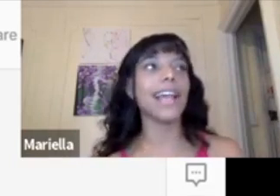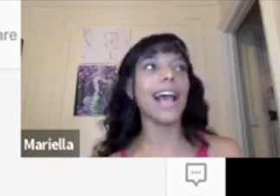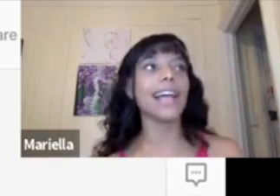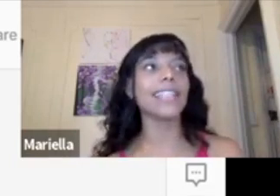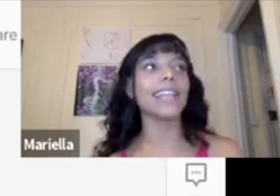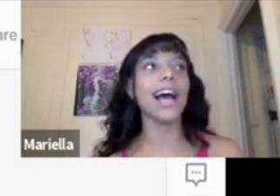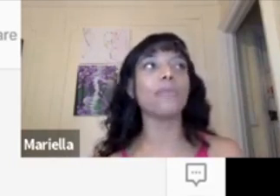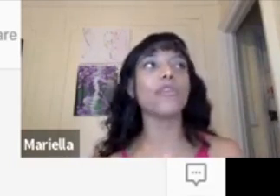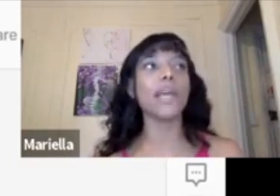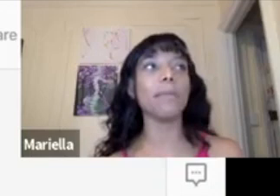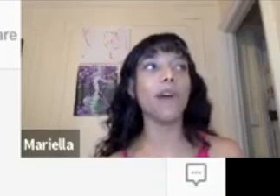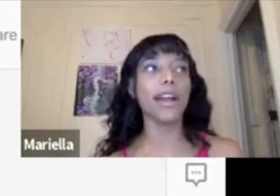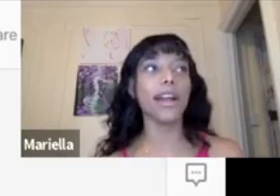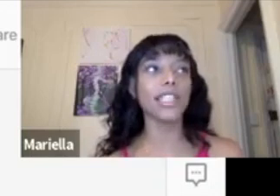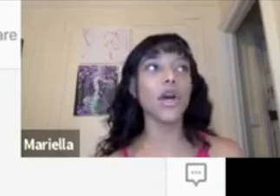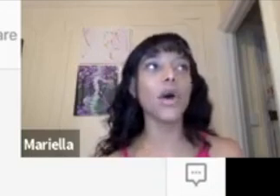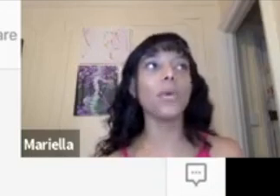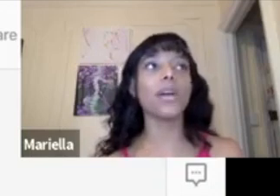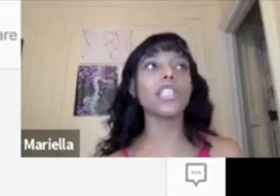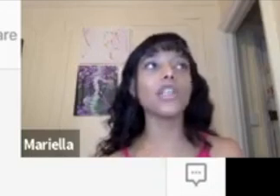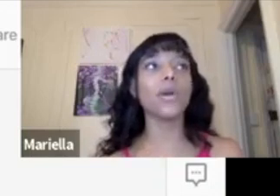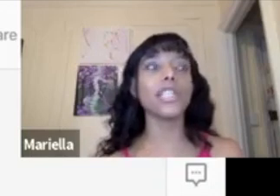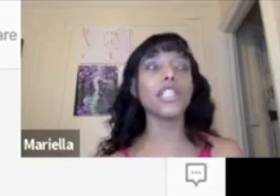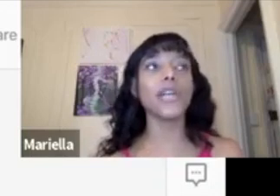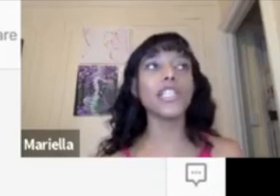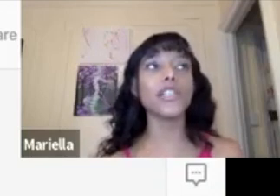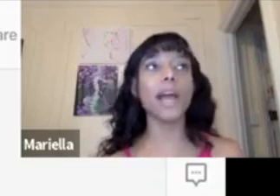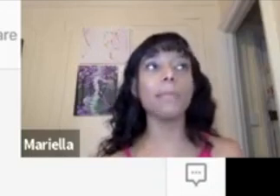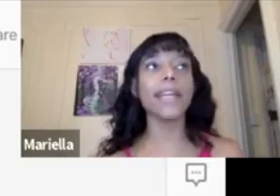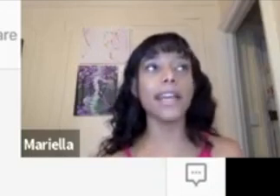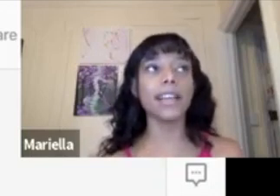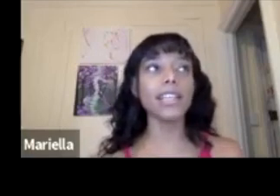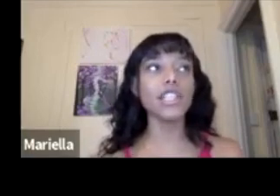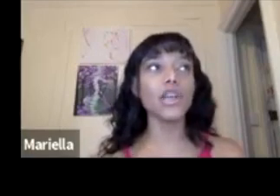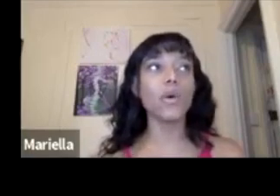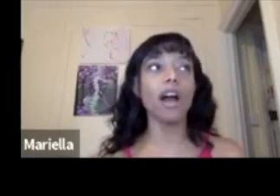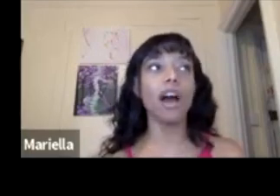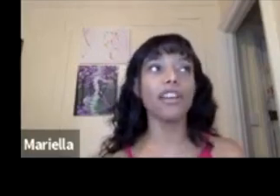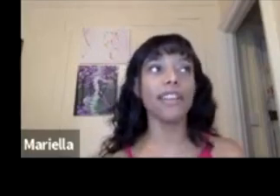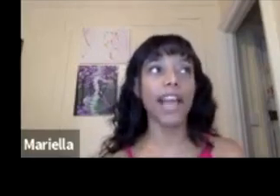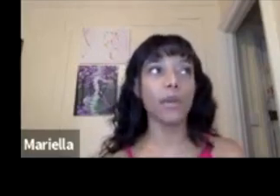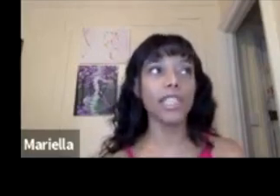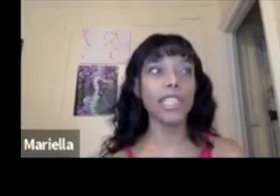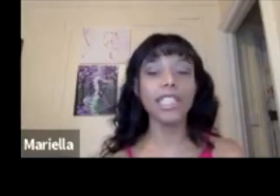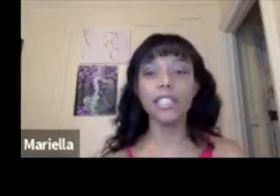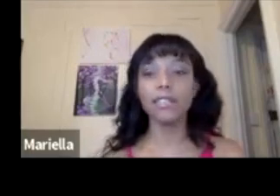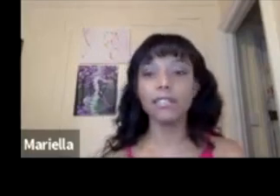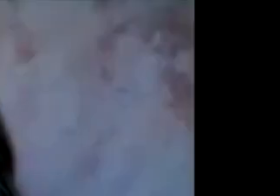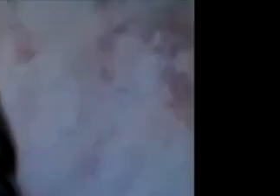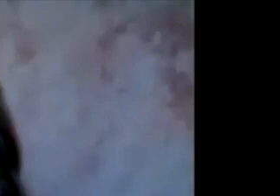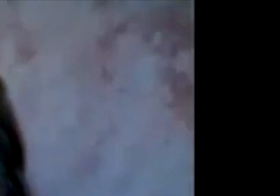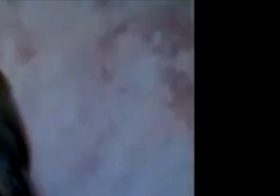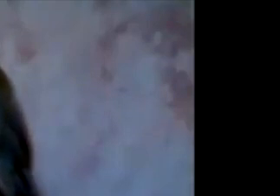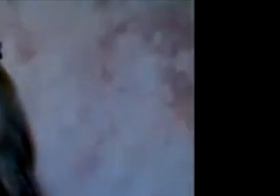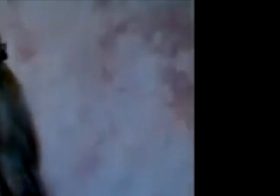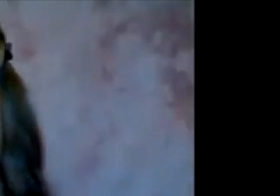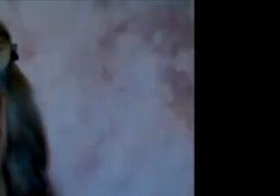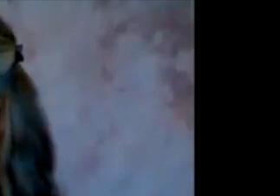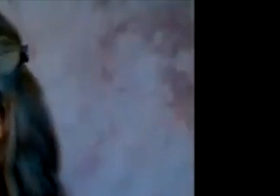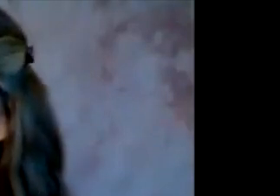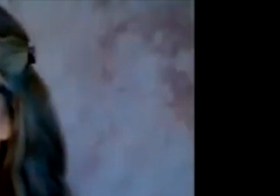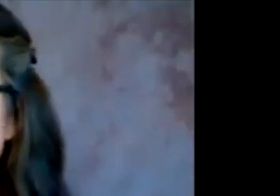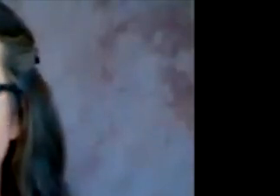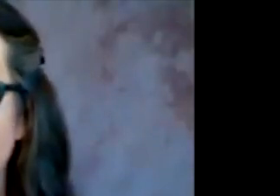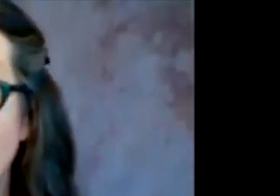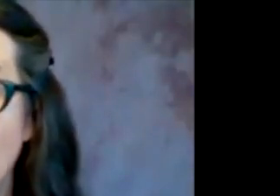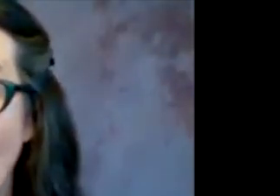he asked, great product. Will this only transcribe in English or other languages? Possible.